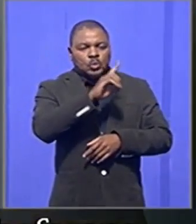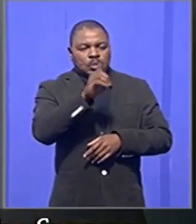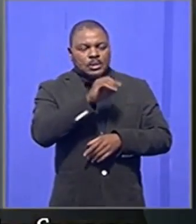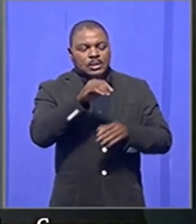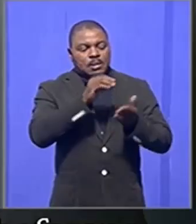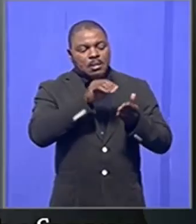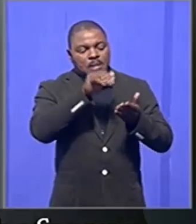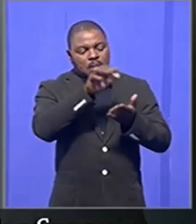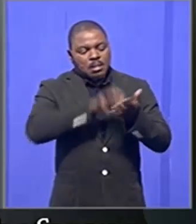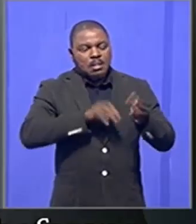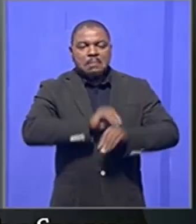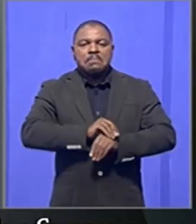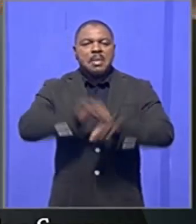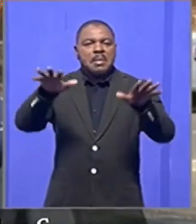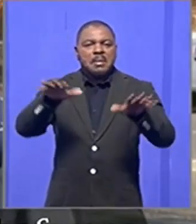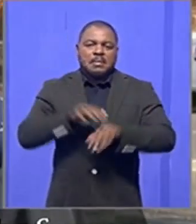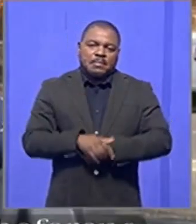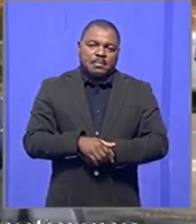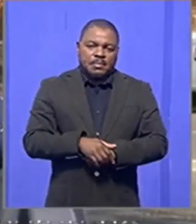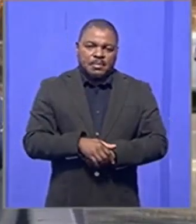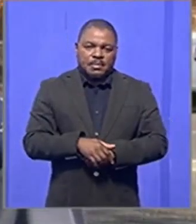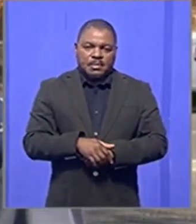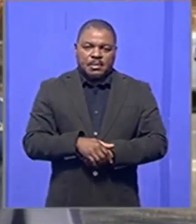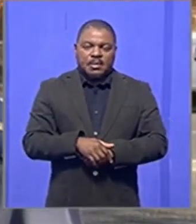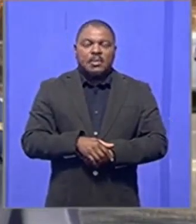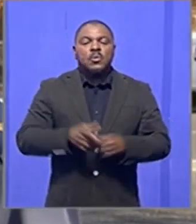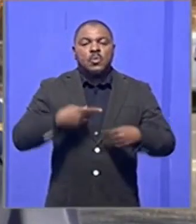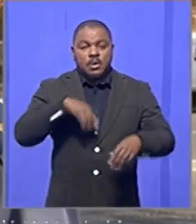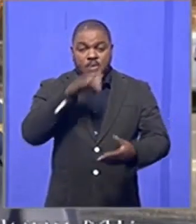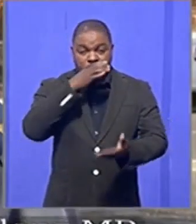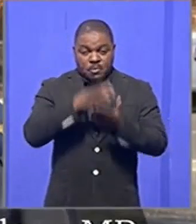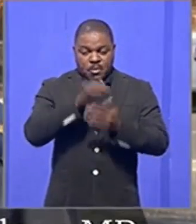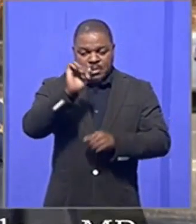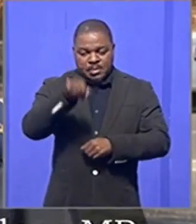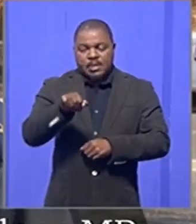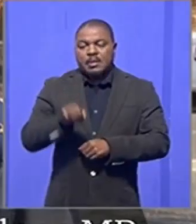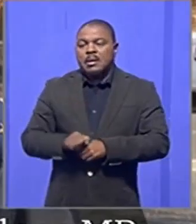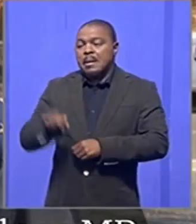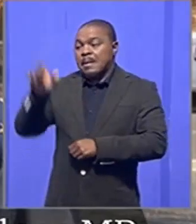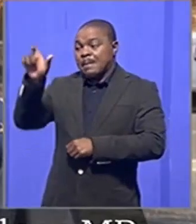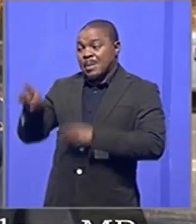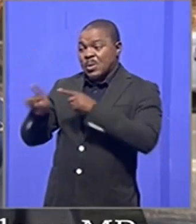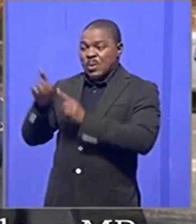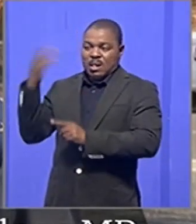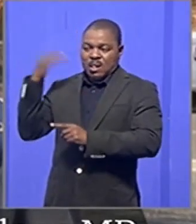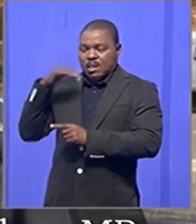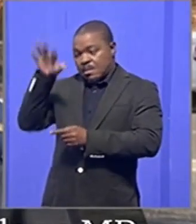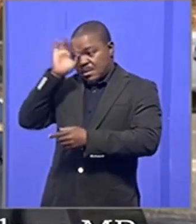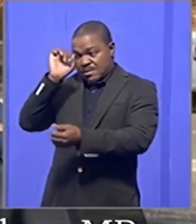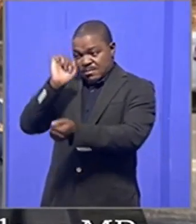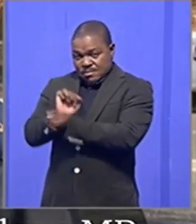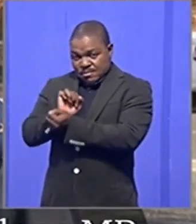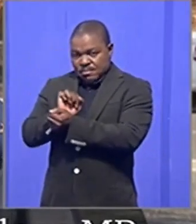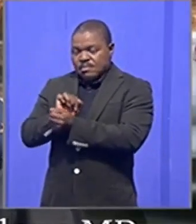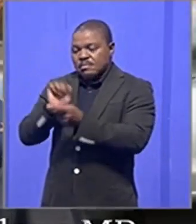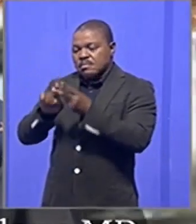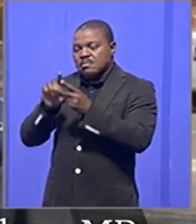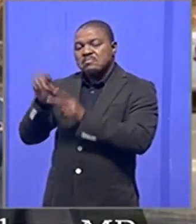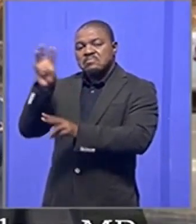Matotsi. Can confirm that the suspect who was under police guard after he allegedly